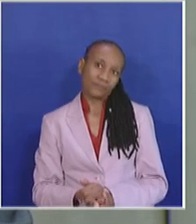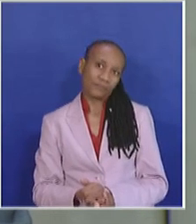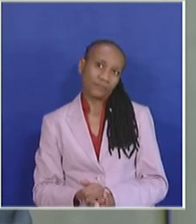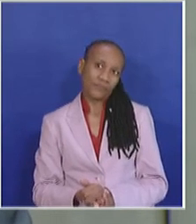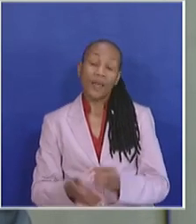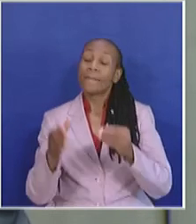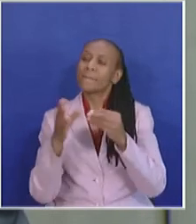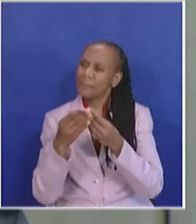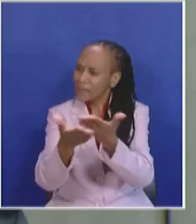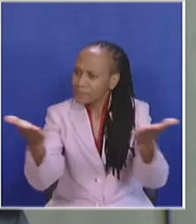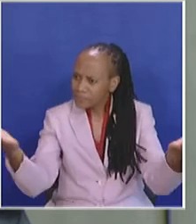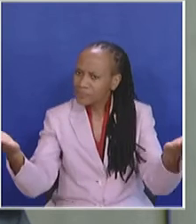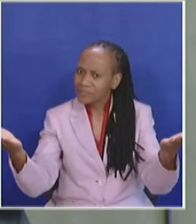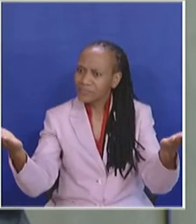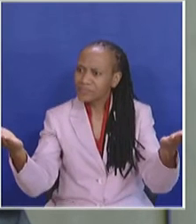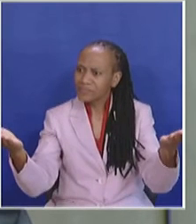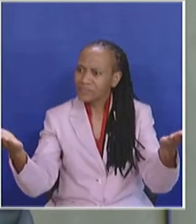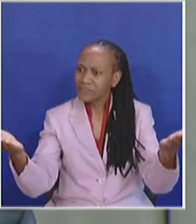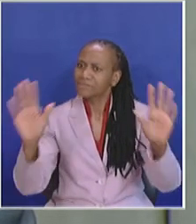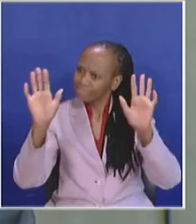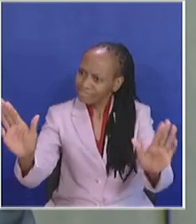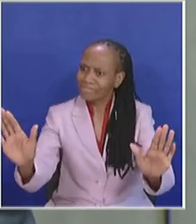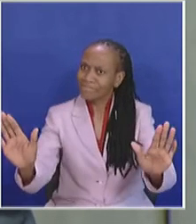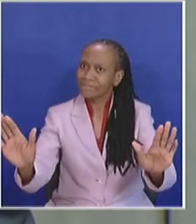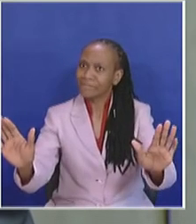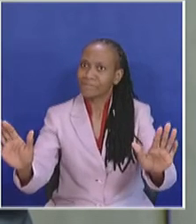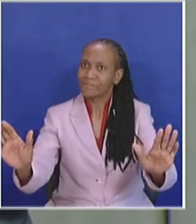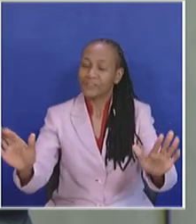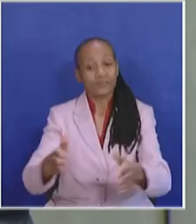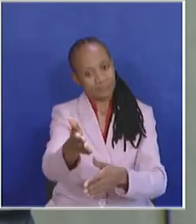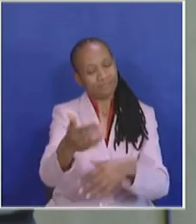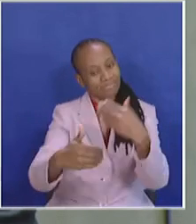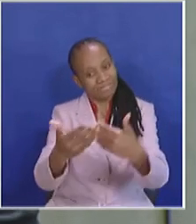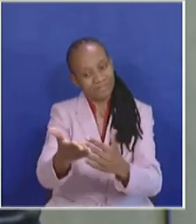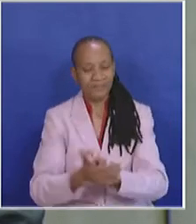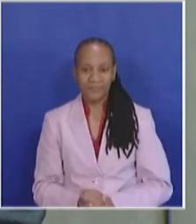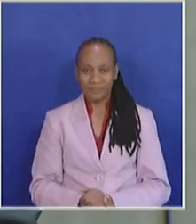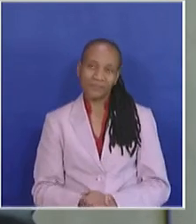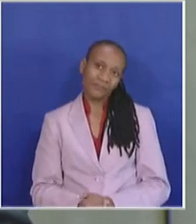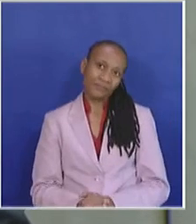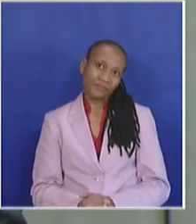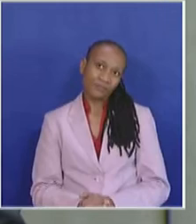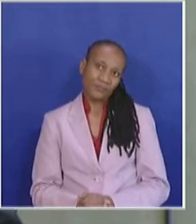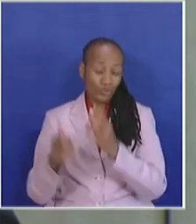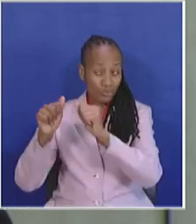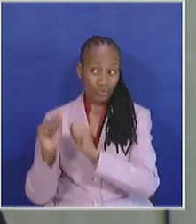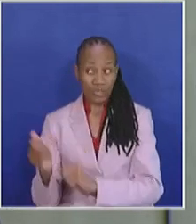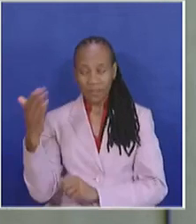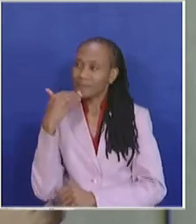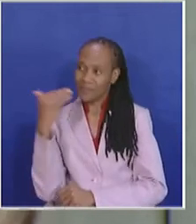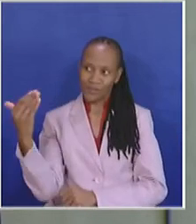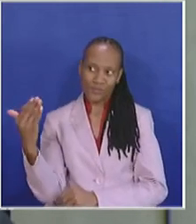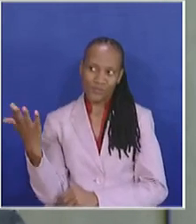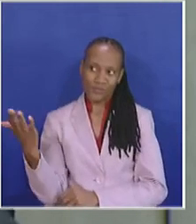Honorable members, you are all called to order. Please continue, honorable member. Honorable Chairperson, thank you